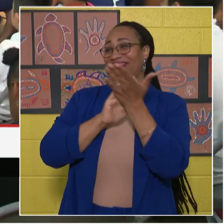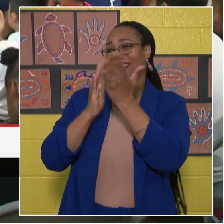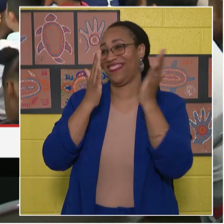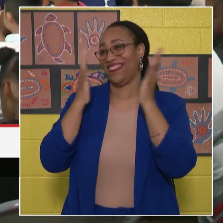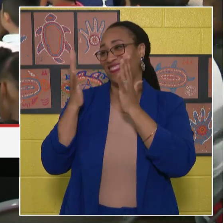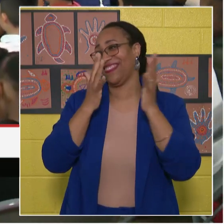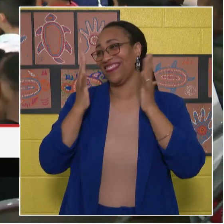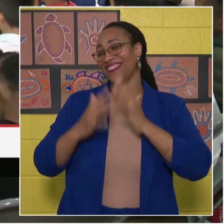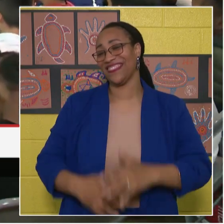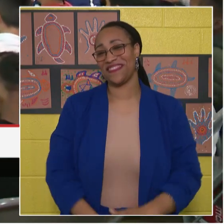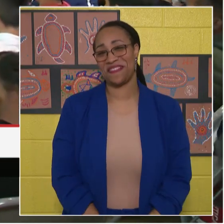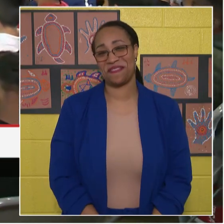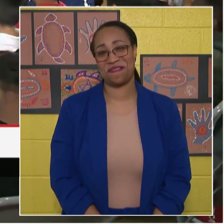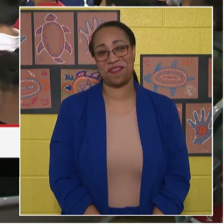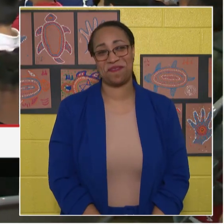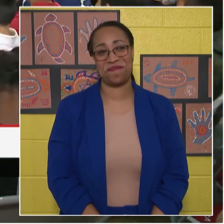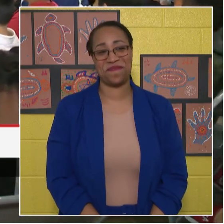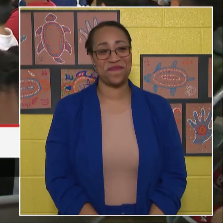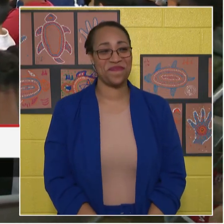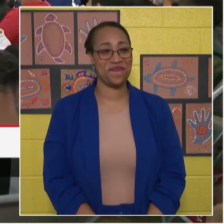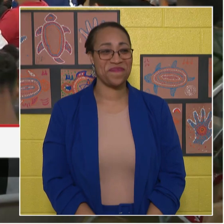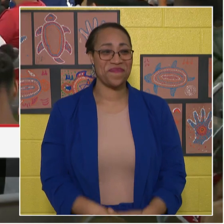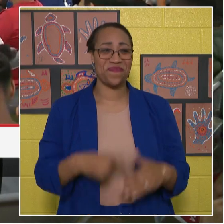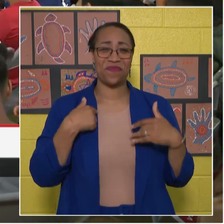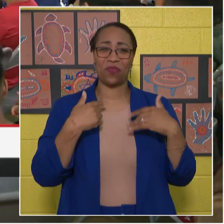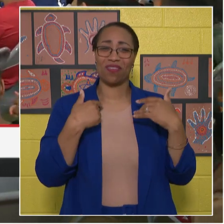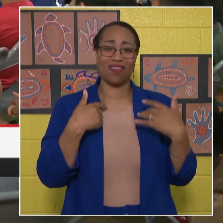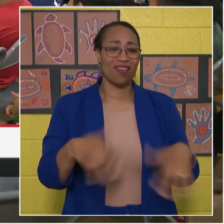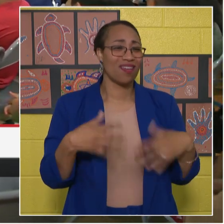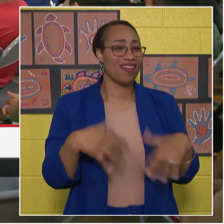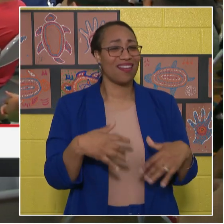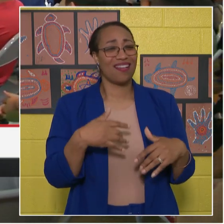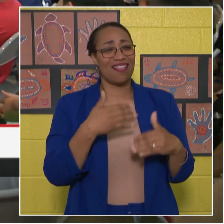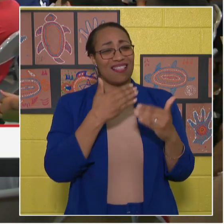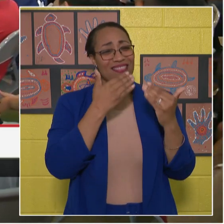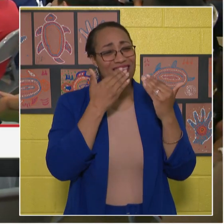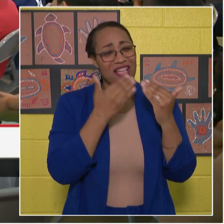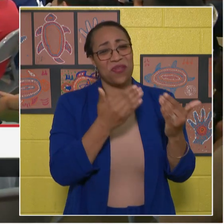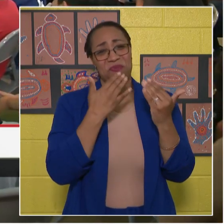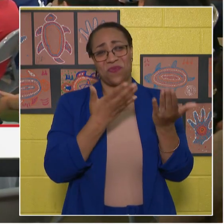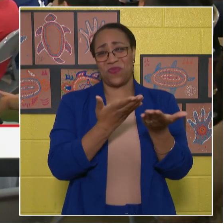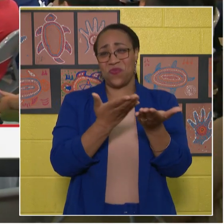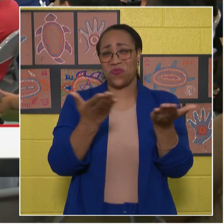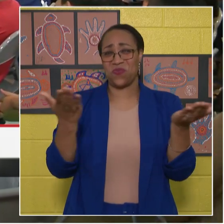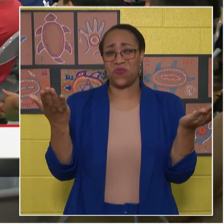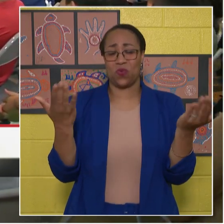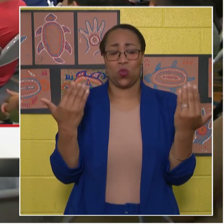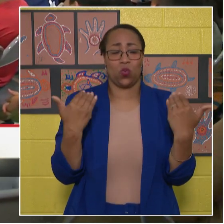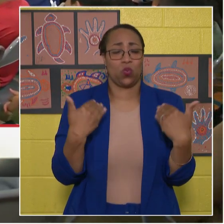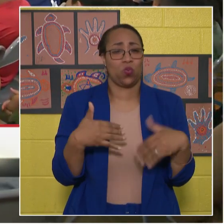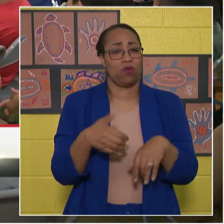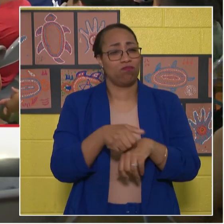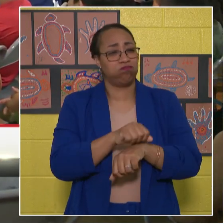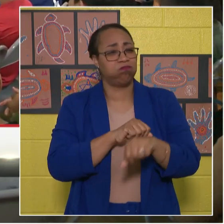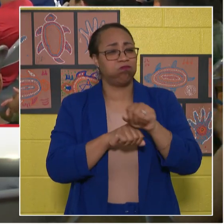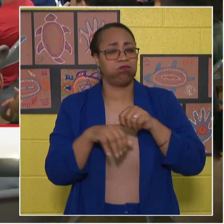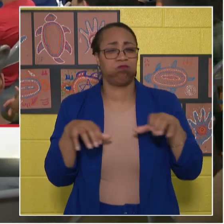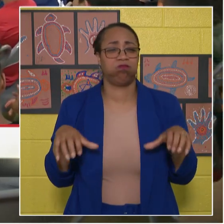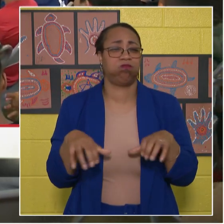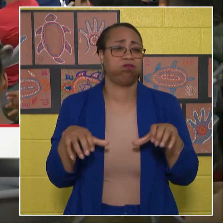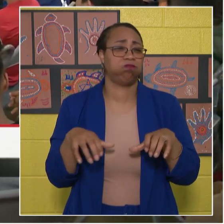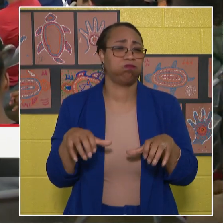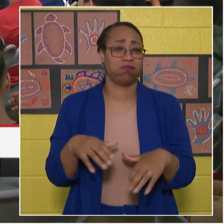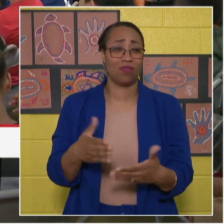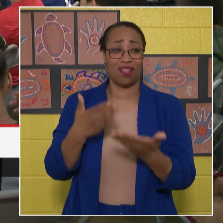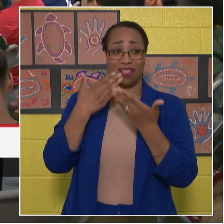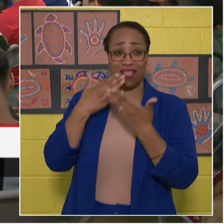We are so grateful to them, and we are so grateful to Dr. Reed's service to